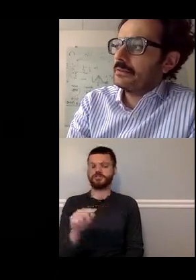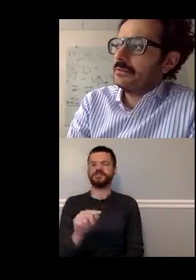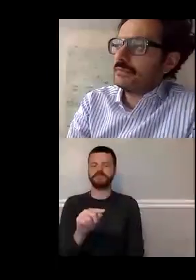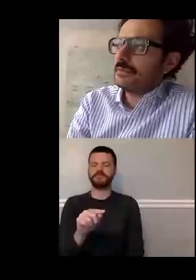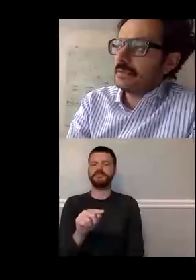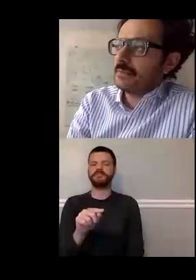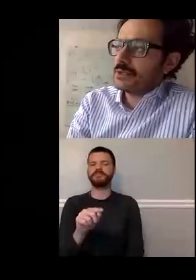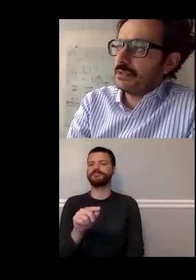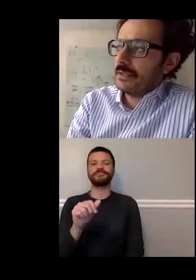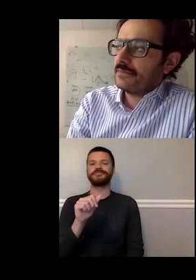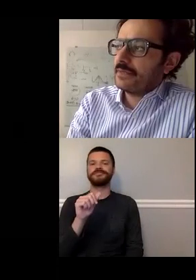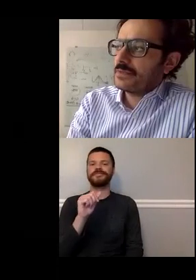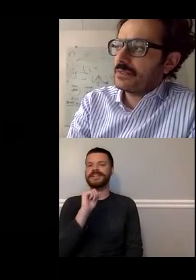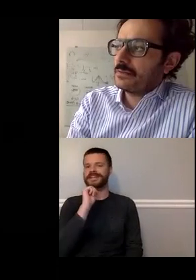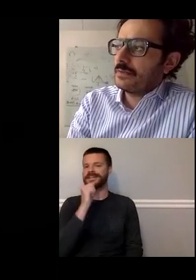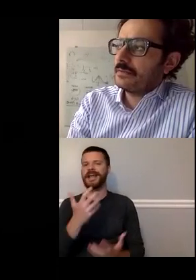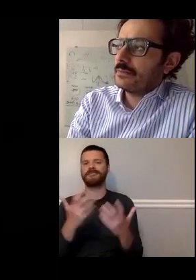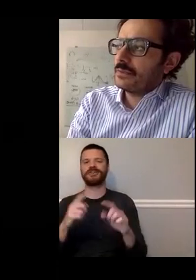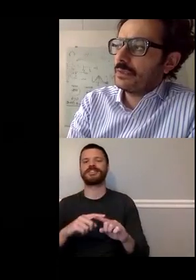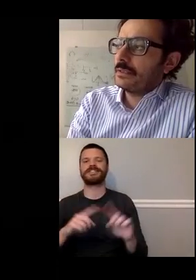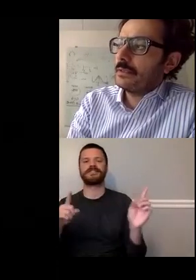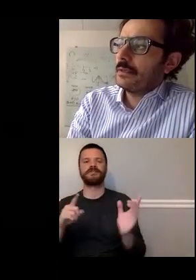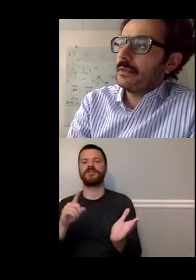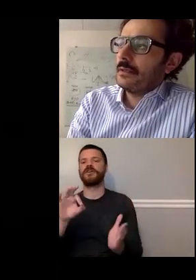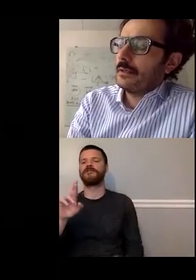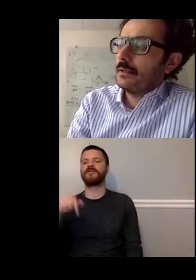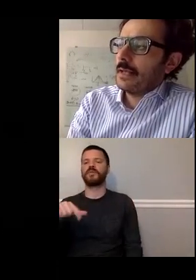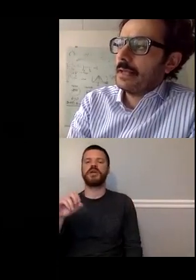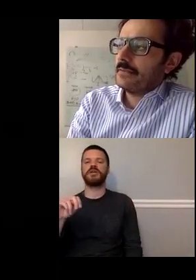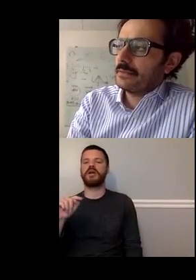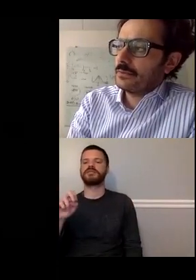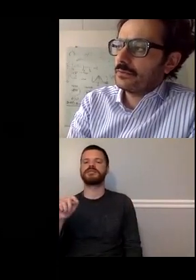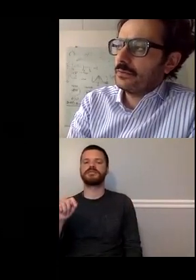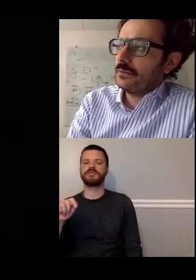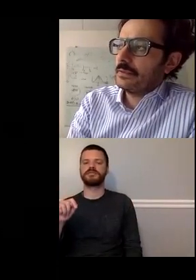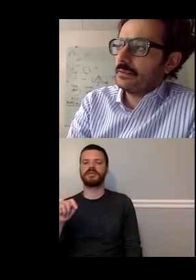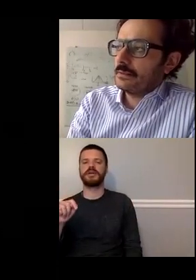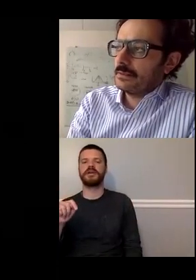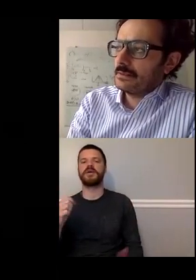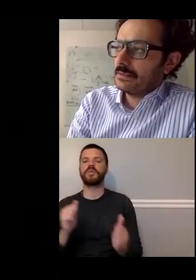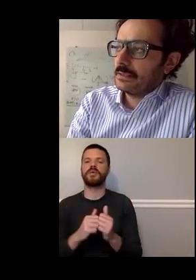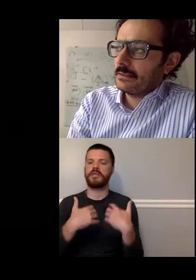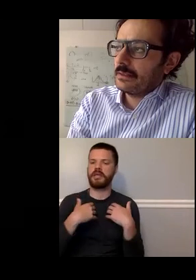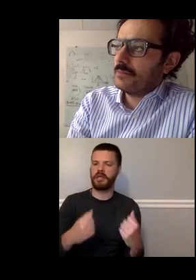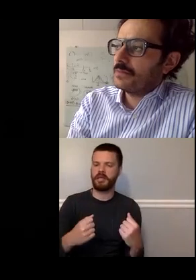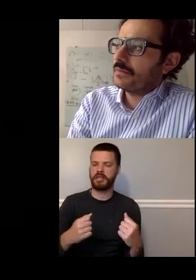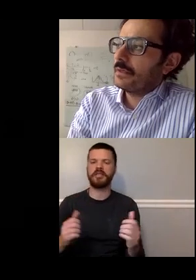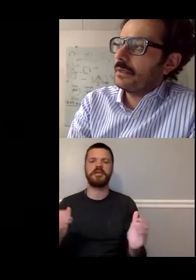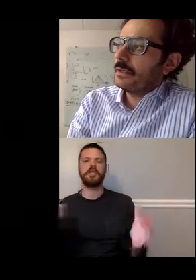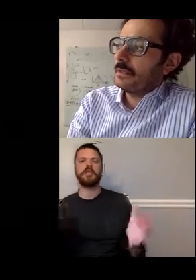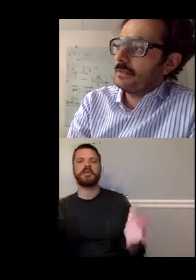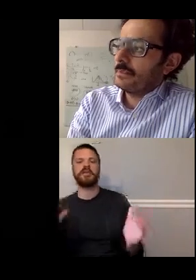you don't differ that much in that frequency content between healthy and control in this area and the